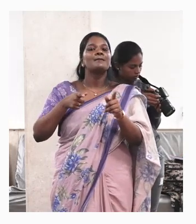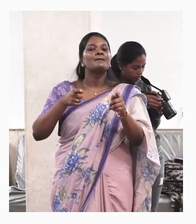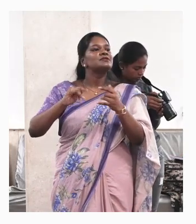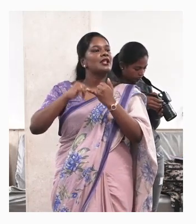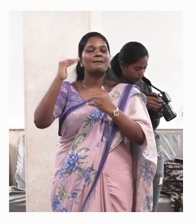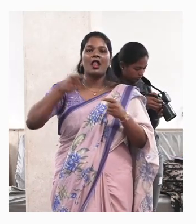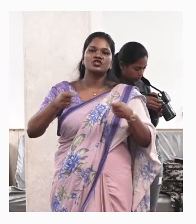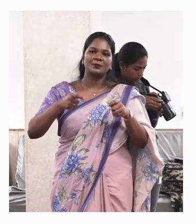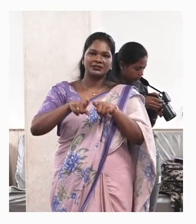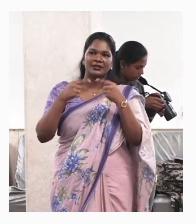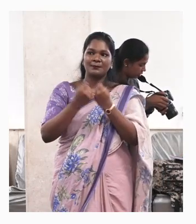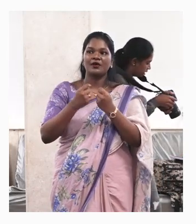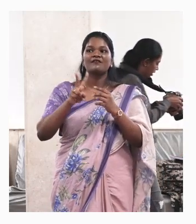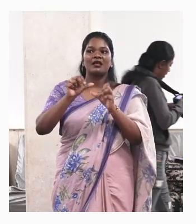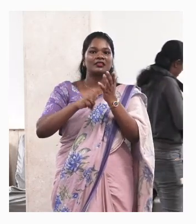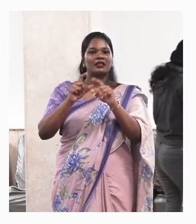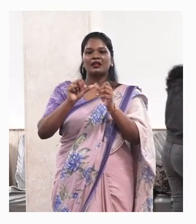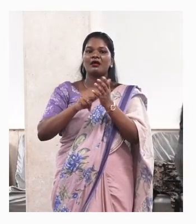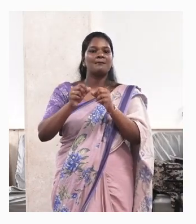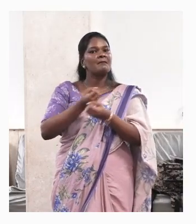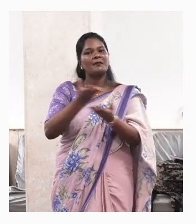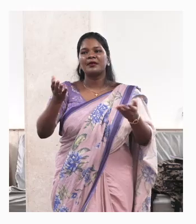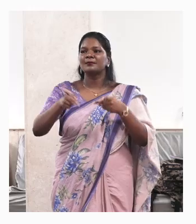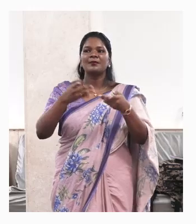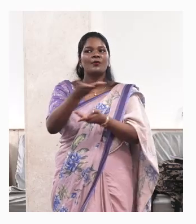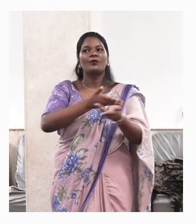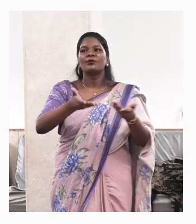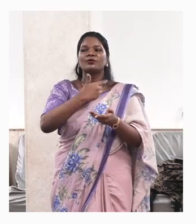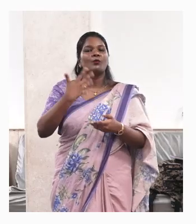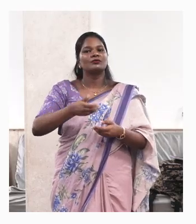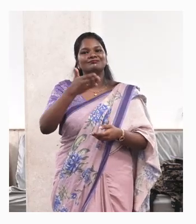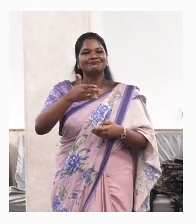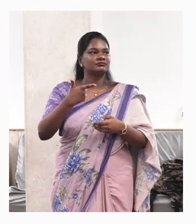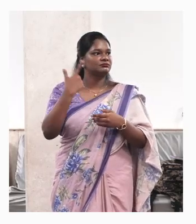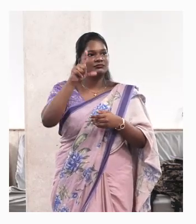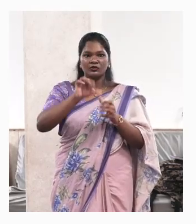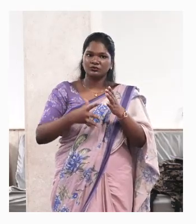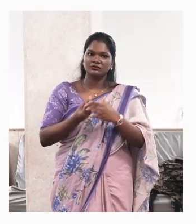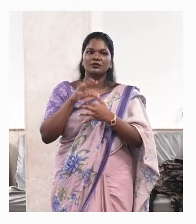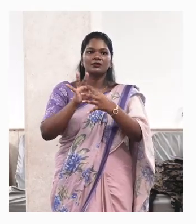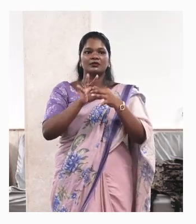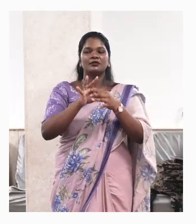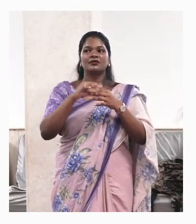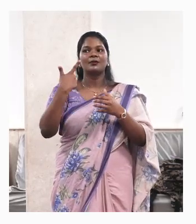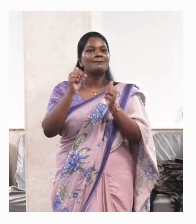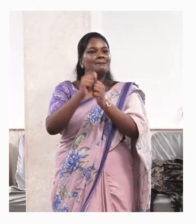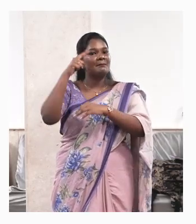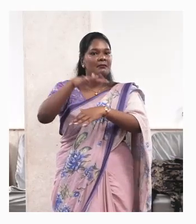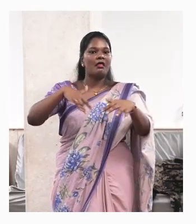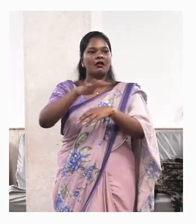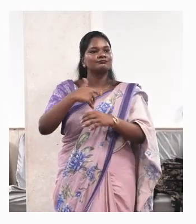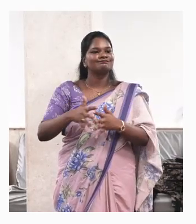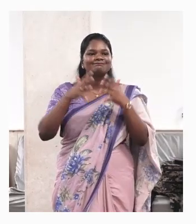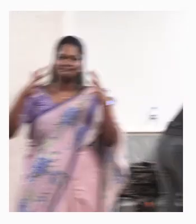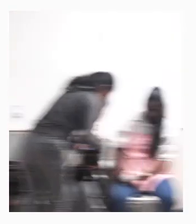team, and Vandana, and many, many others. We've had interns and research associates planning this for really months.